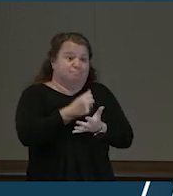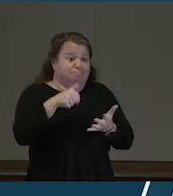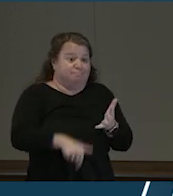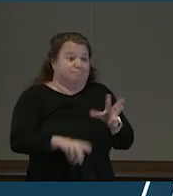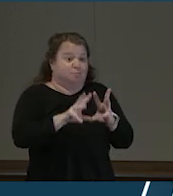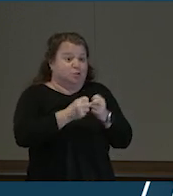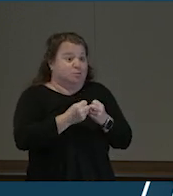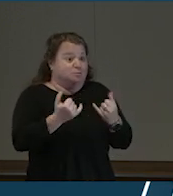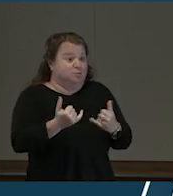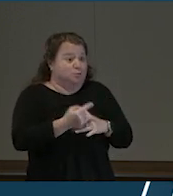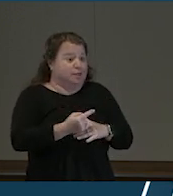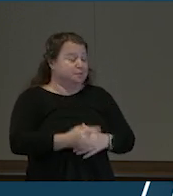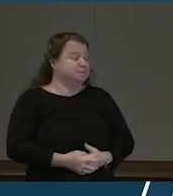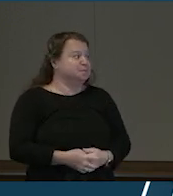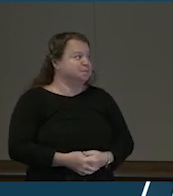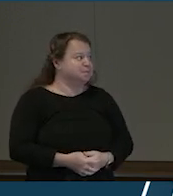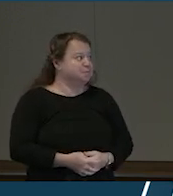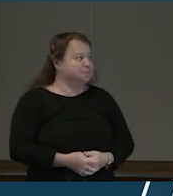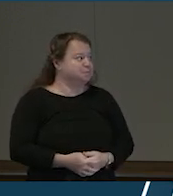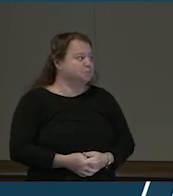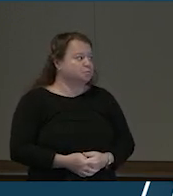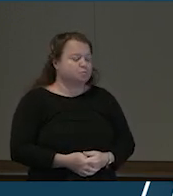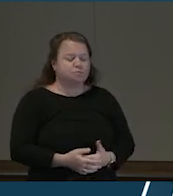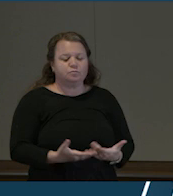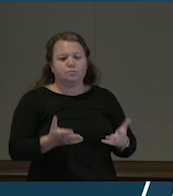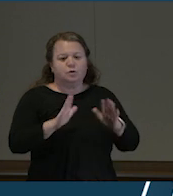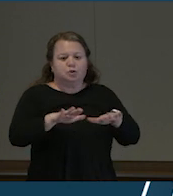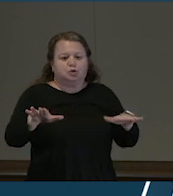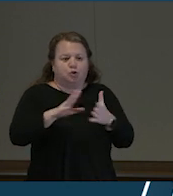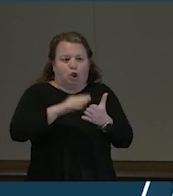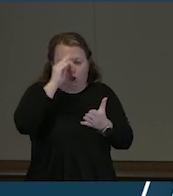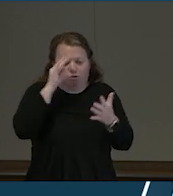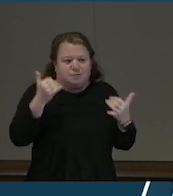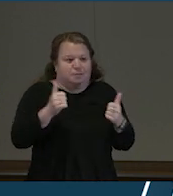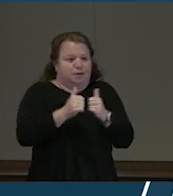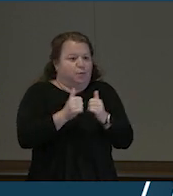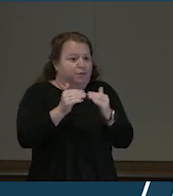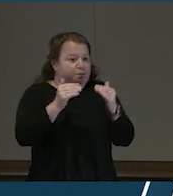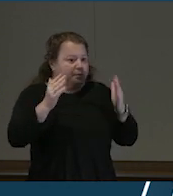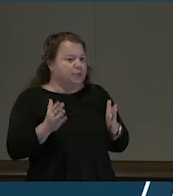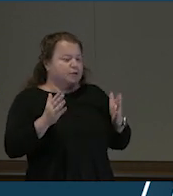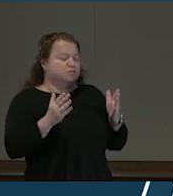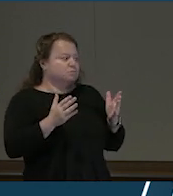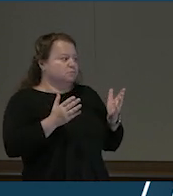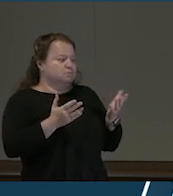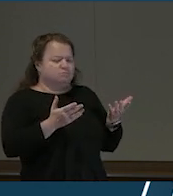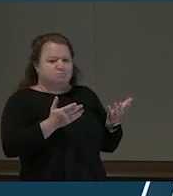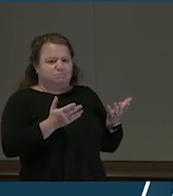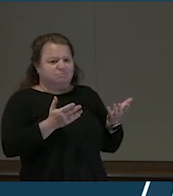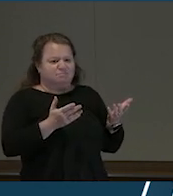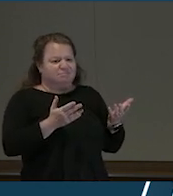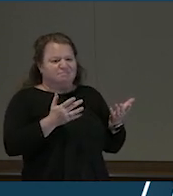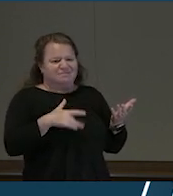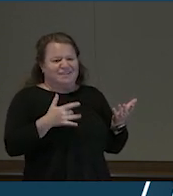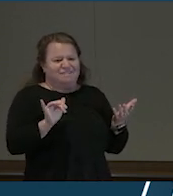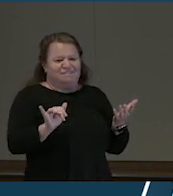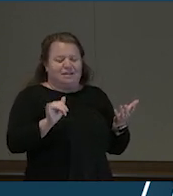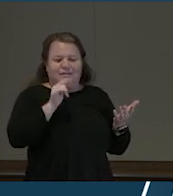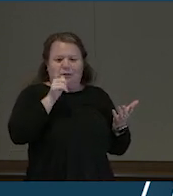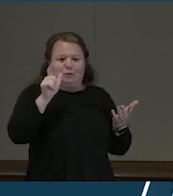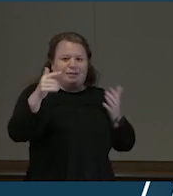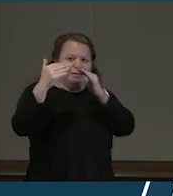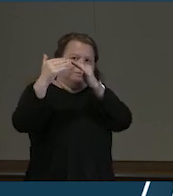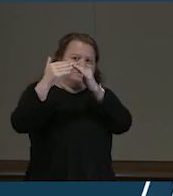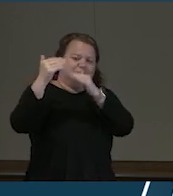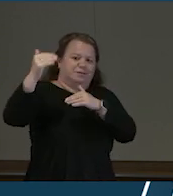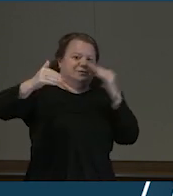So there is a belief that children learn to play with their peers, and they don't need adults to participate in their